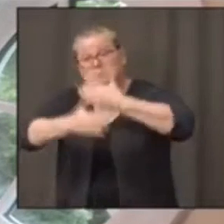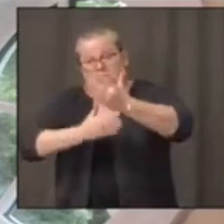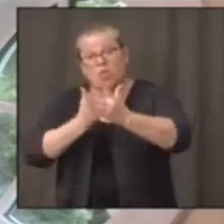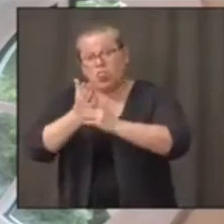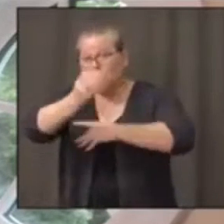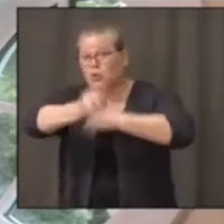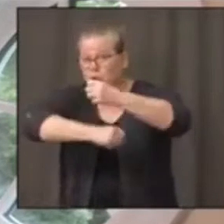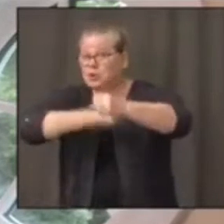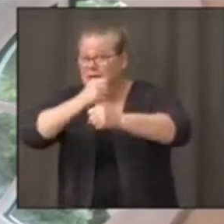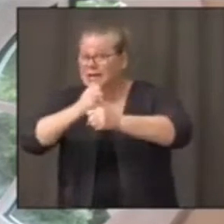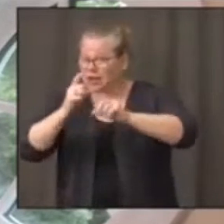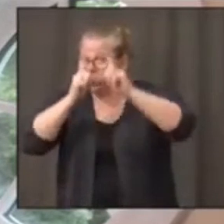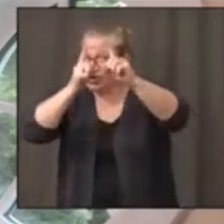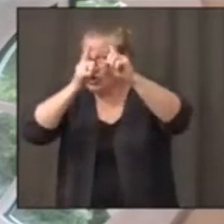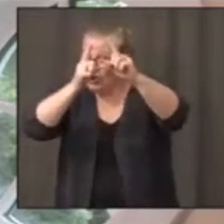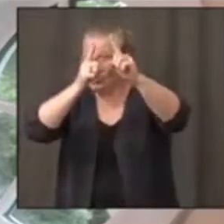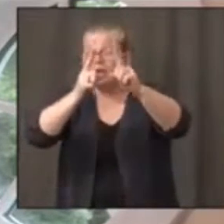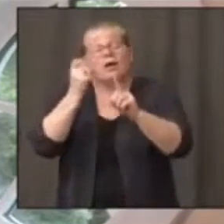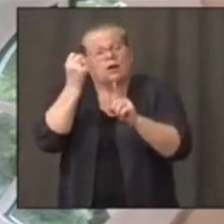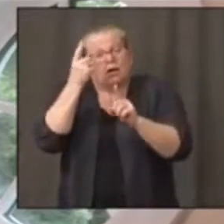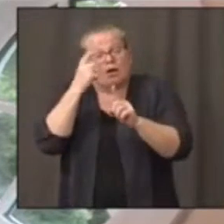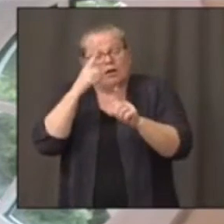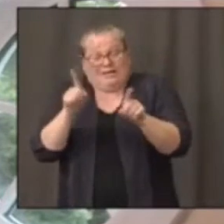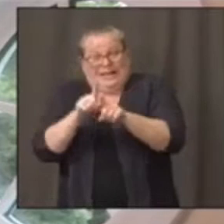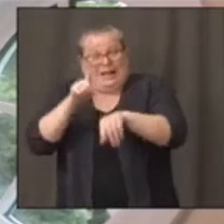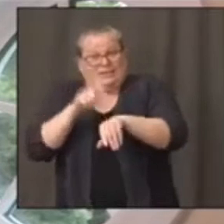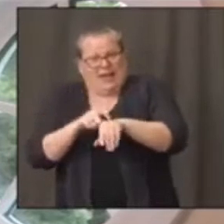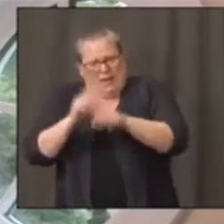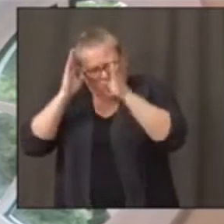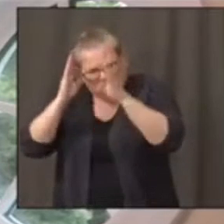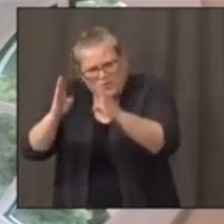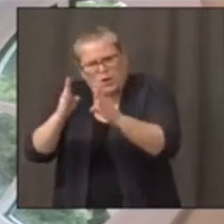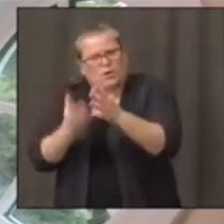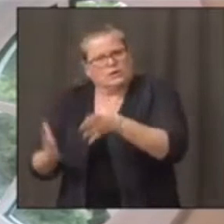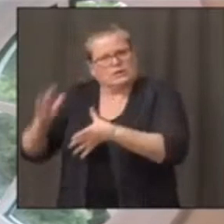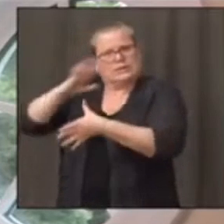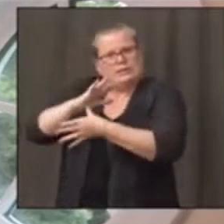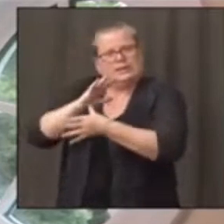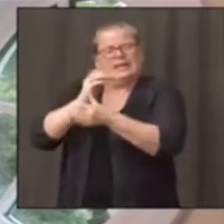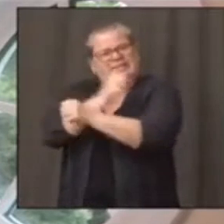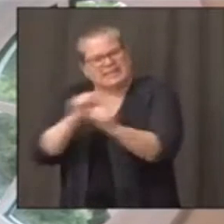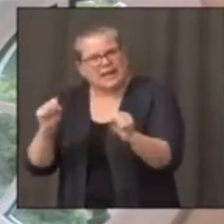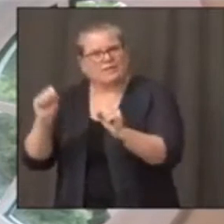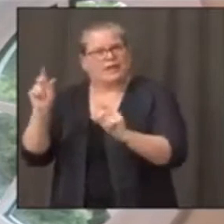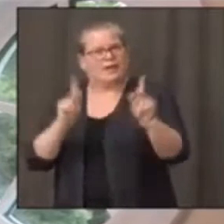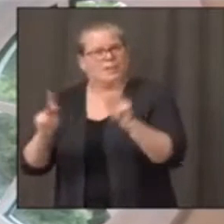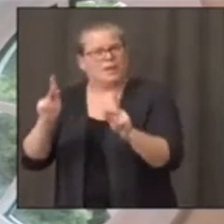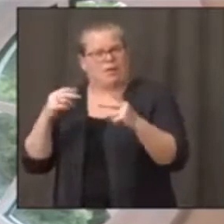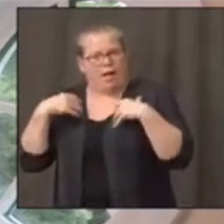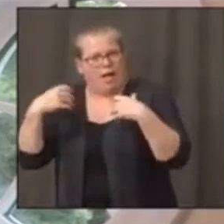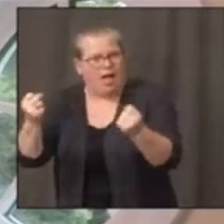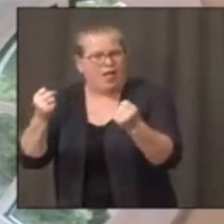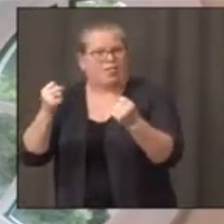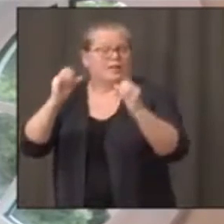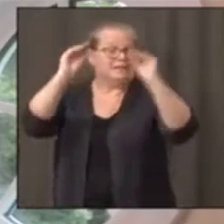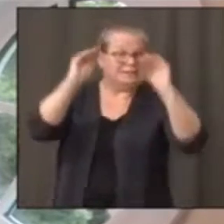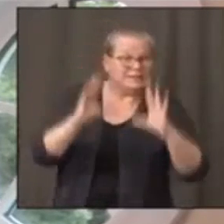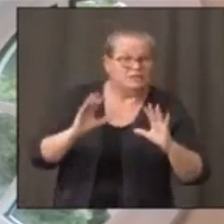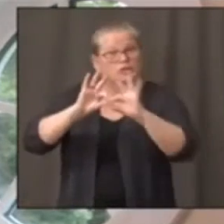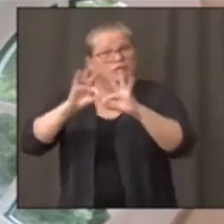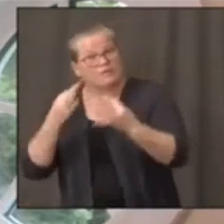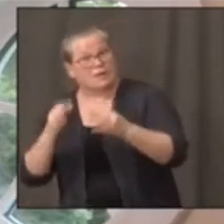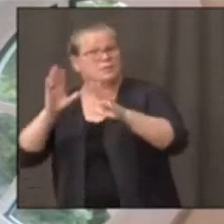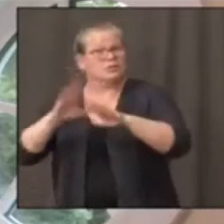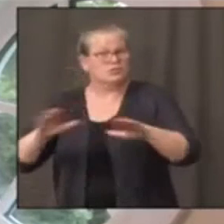children and teachers and families. And these are, in my view, very hard decisions, maybe the hardest decisions we're going to make. And I don't think any plan is going to